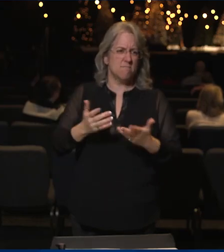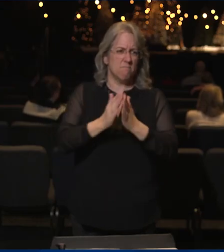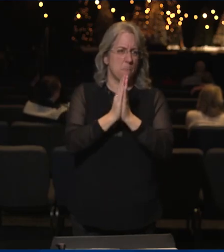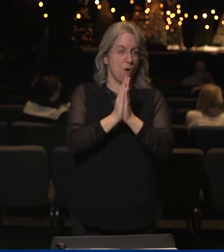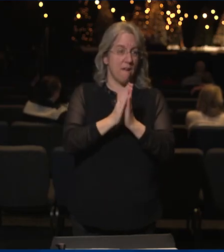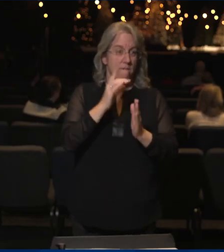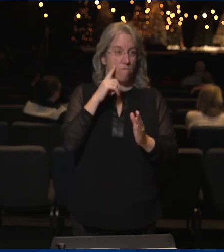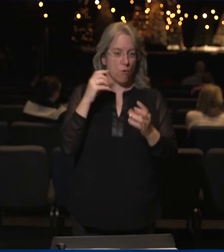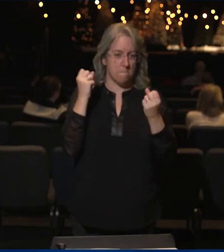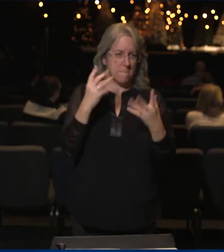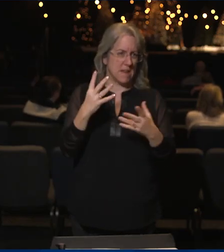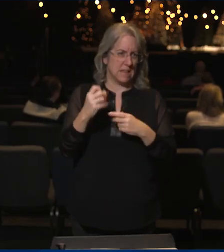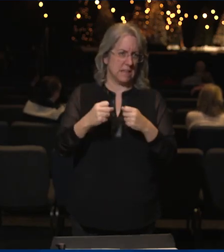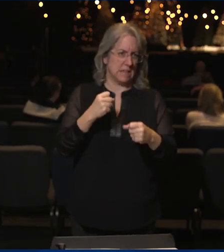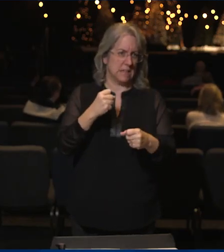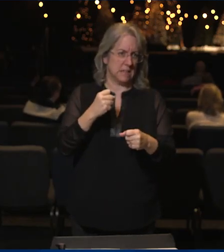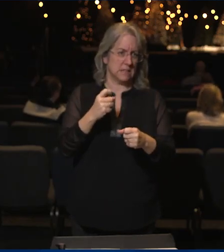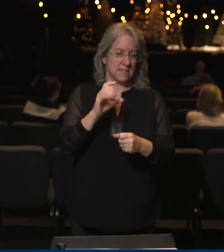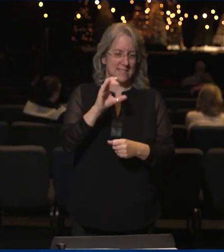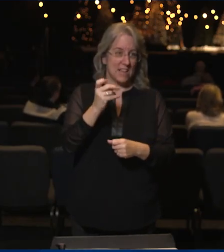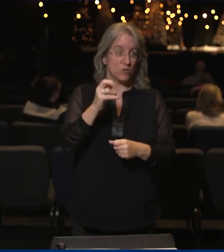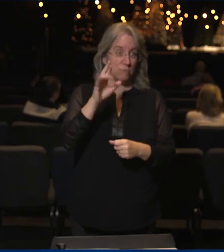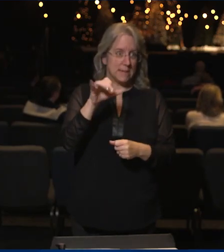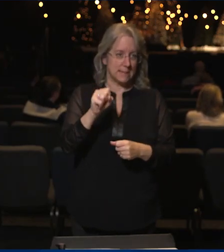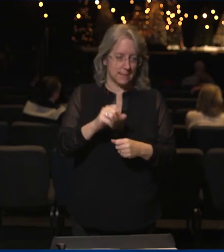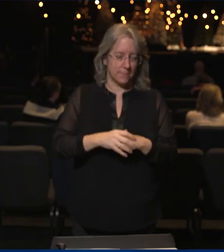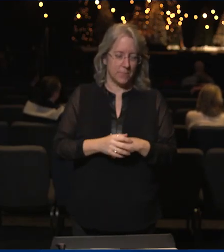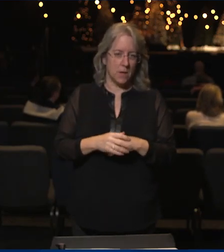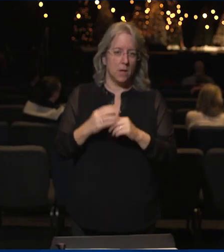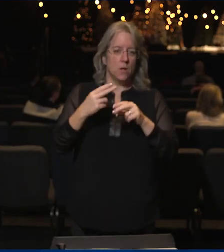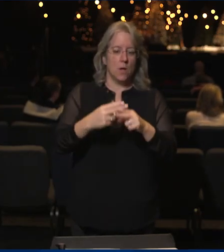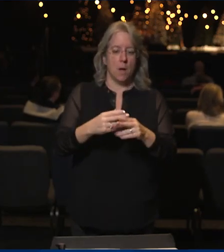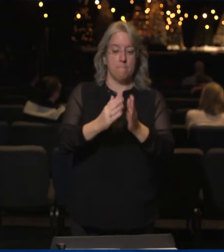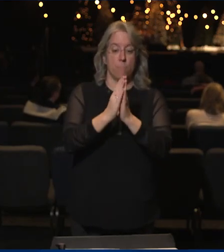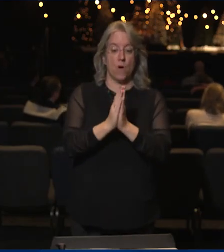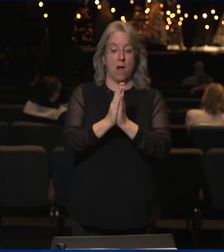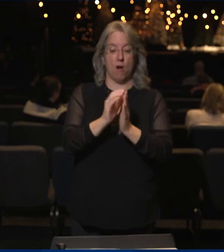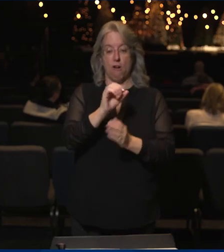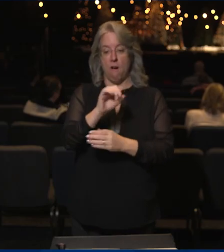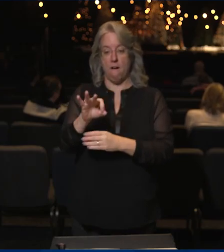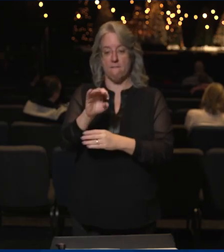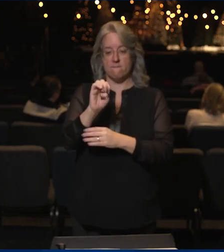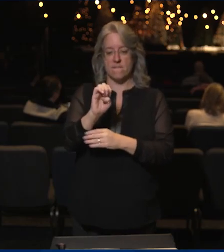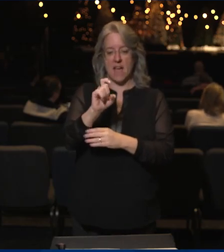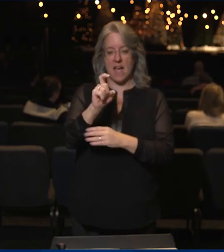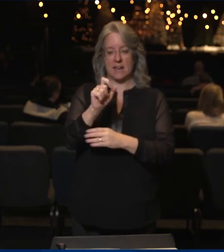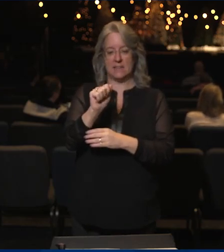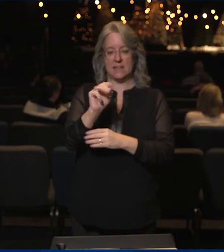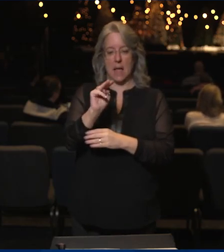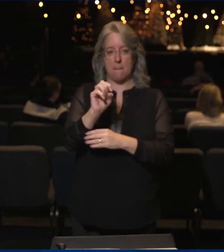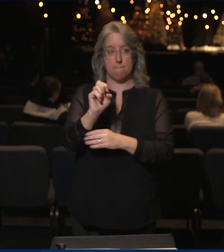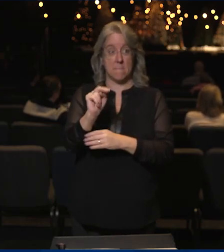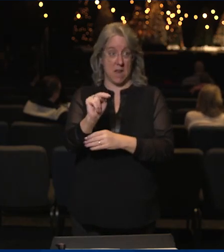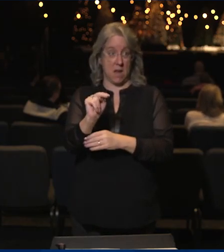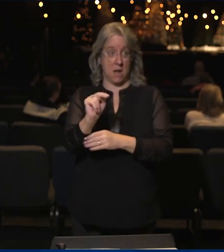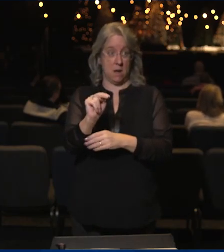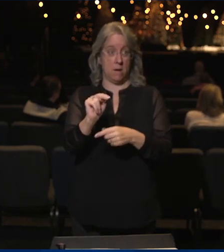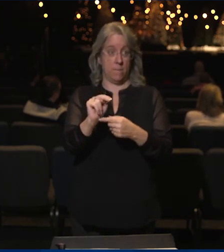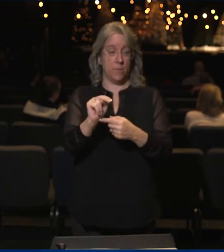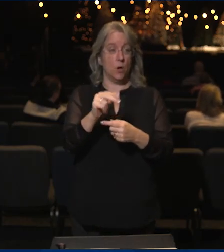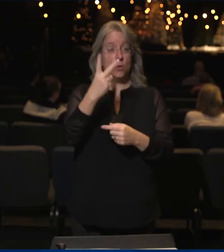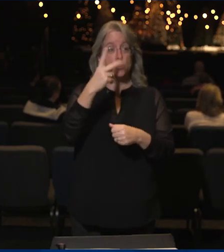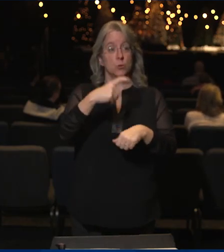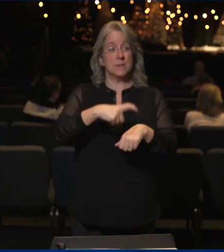centuries called the prayer of examine. There are some traditions that twice a day there's a prayer